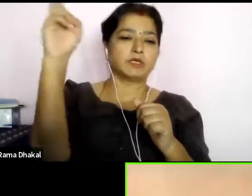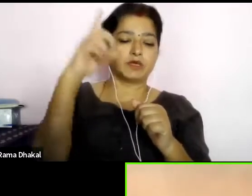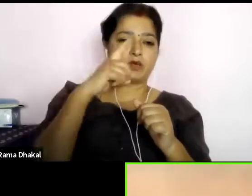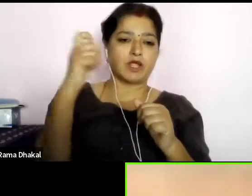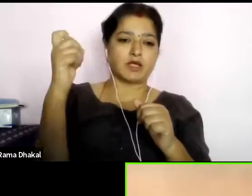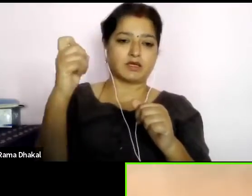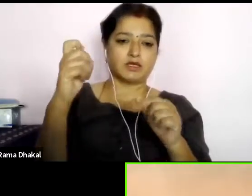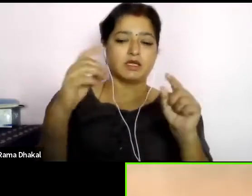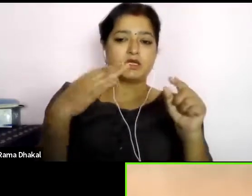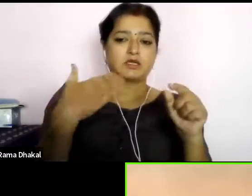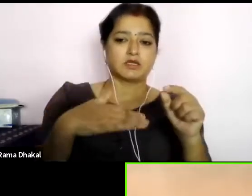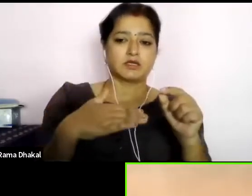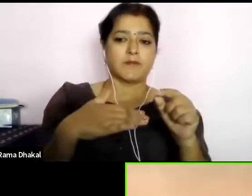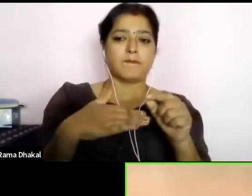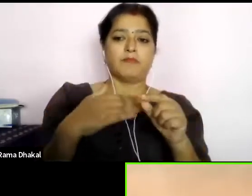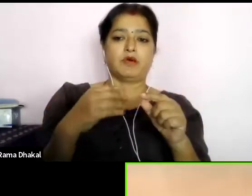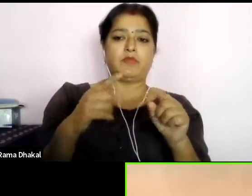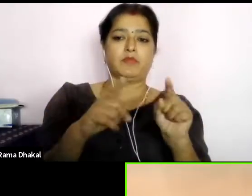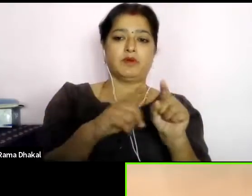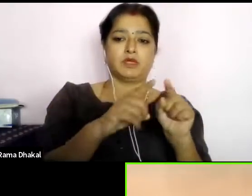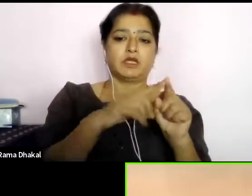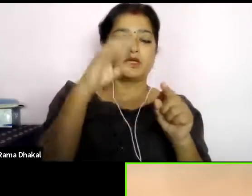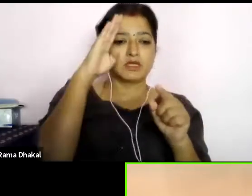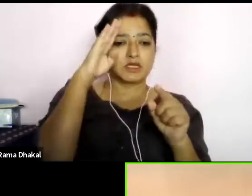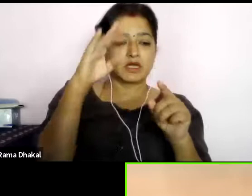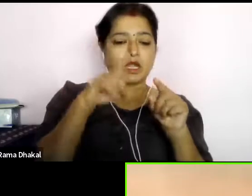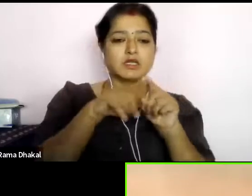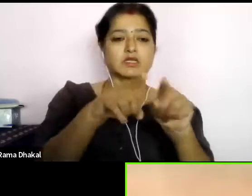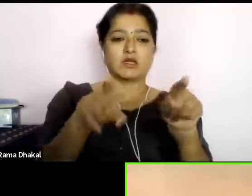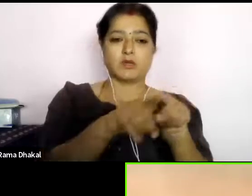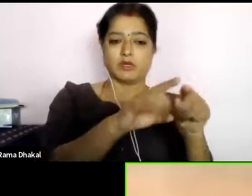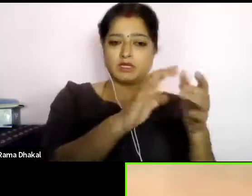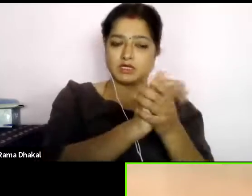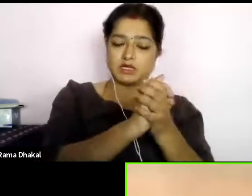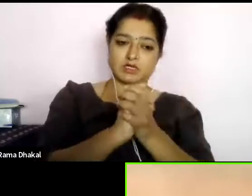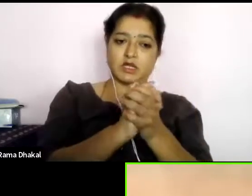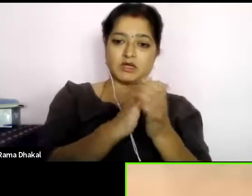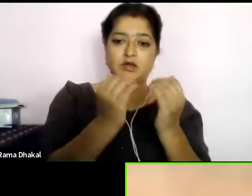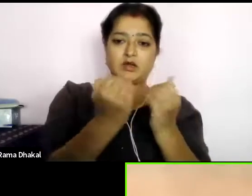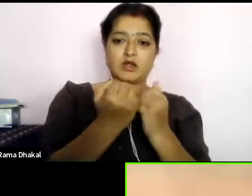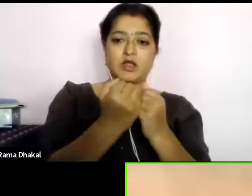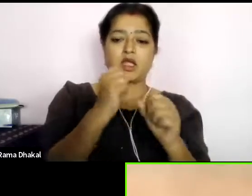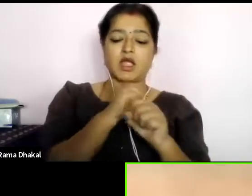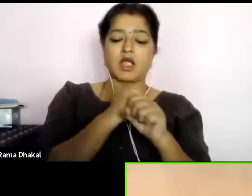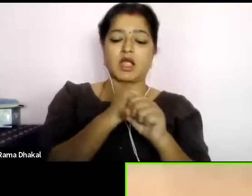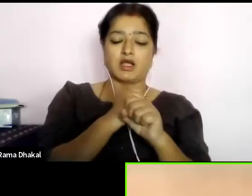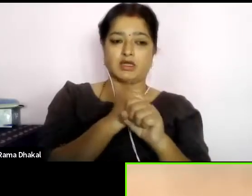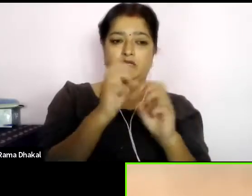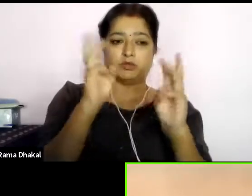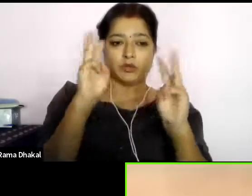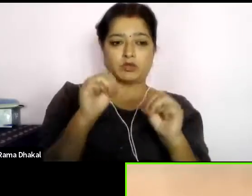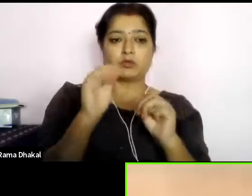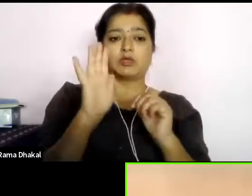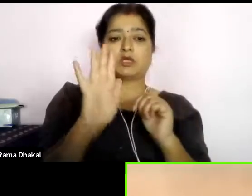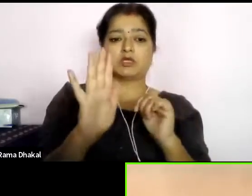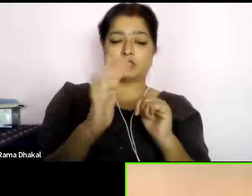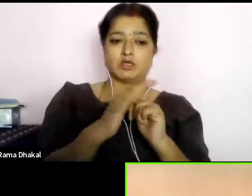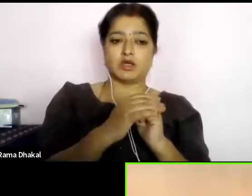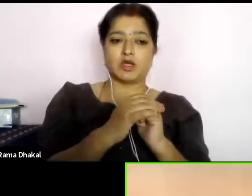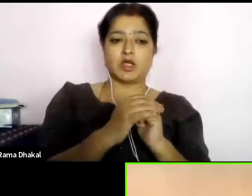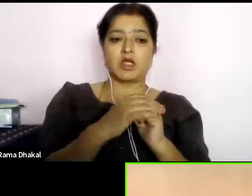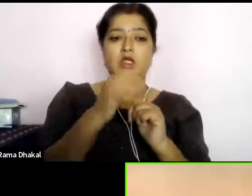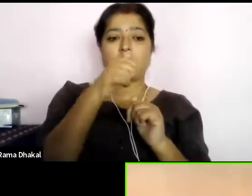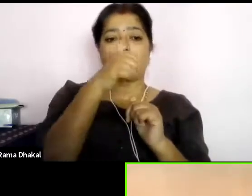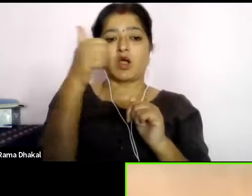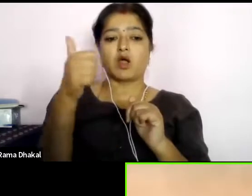by the CSOs and development partners. But this strategy has to be focused on the